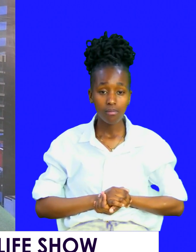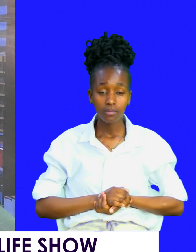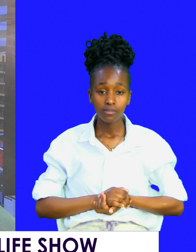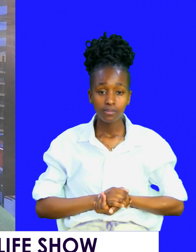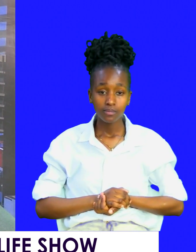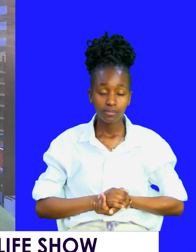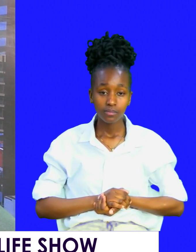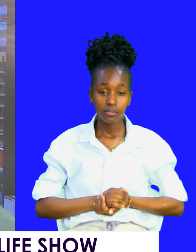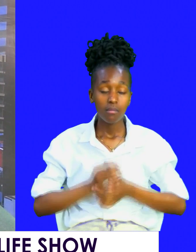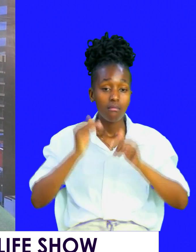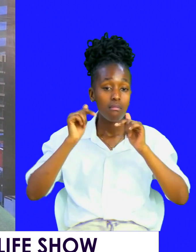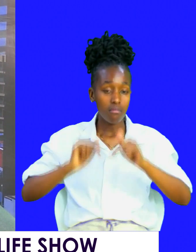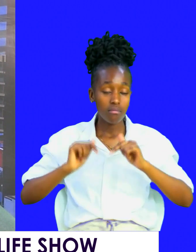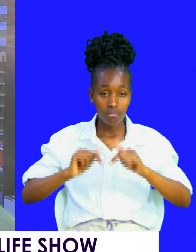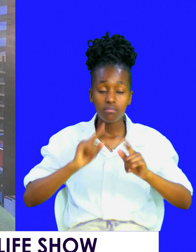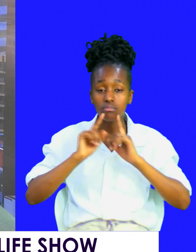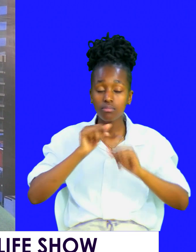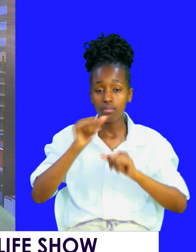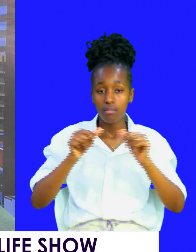the aspect of resentment,